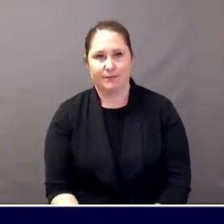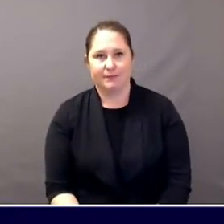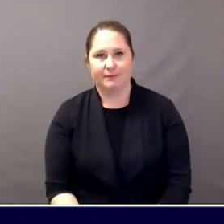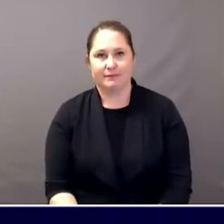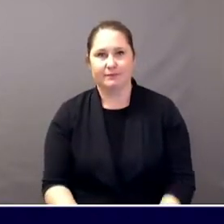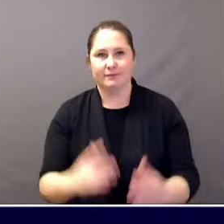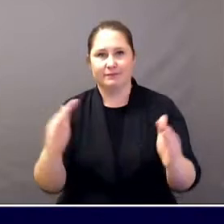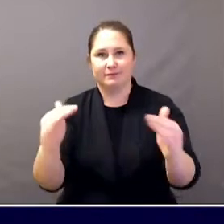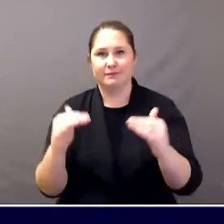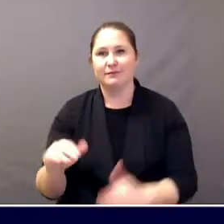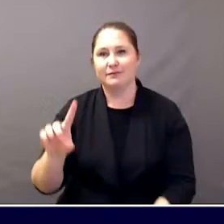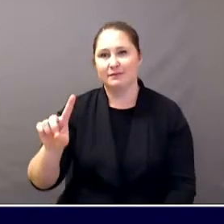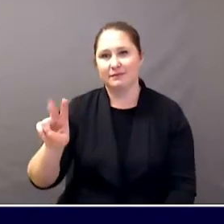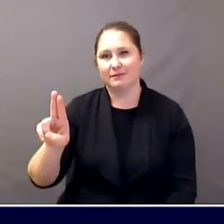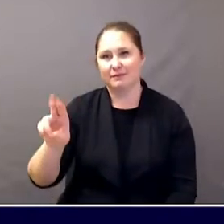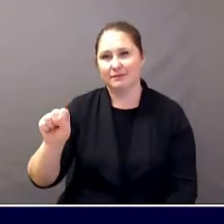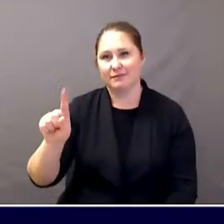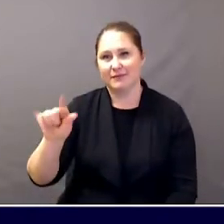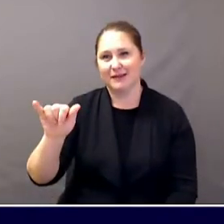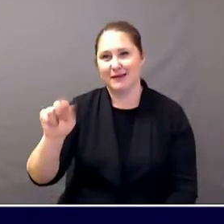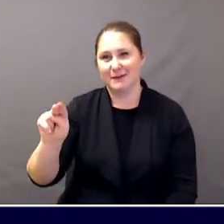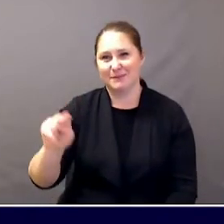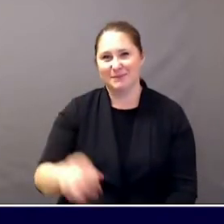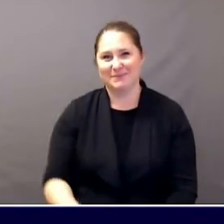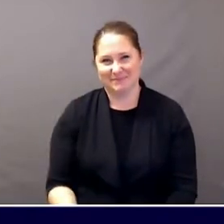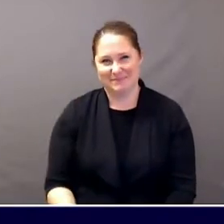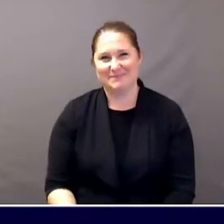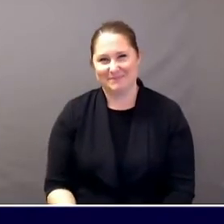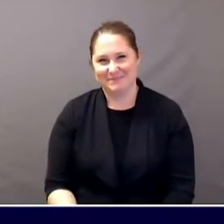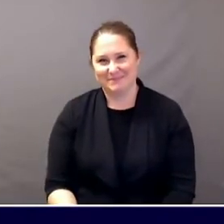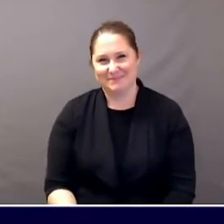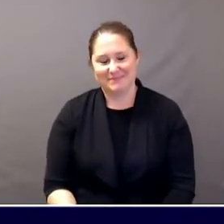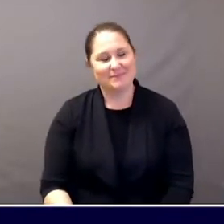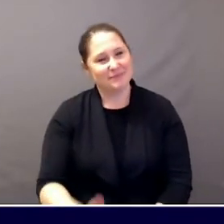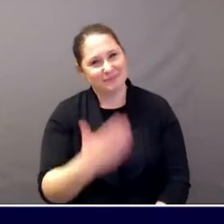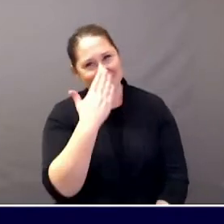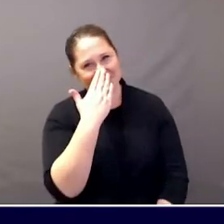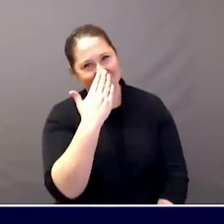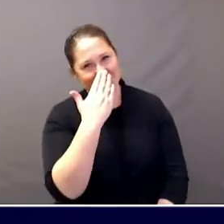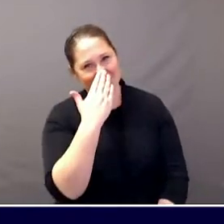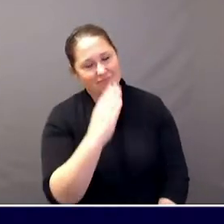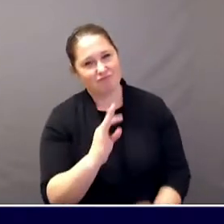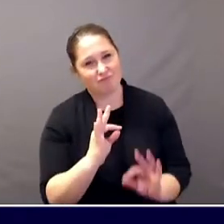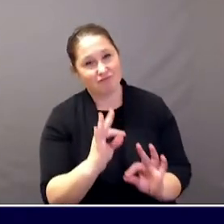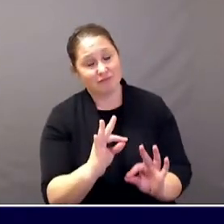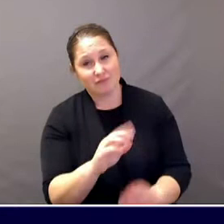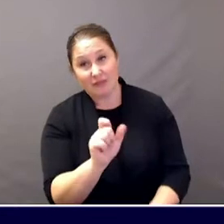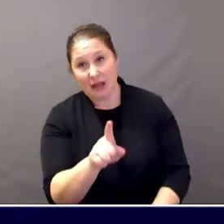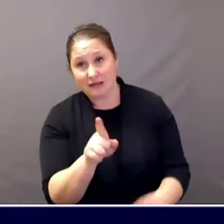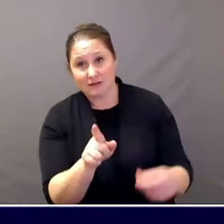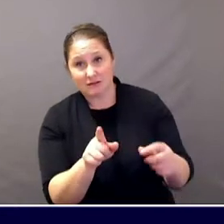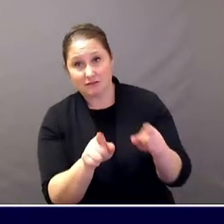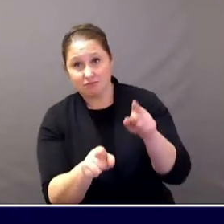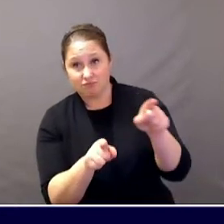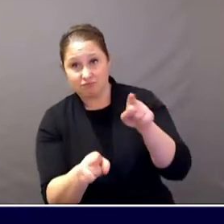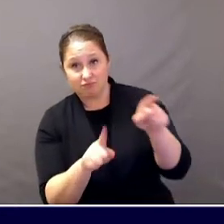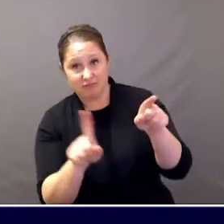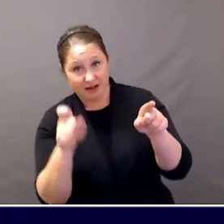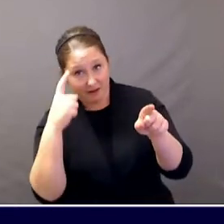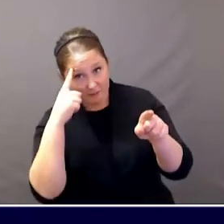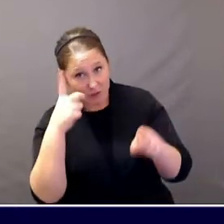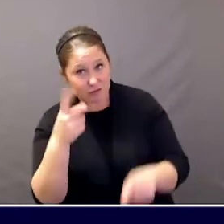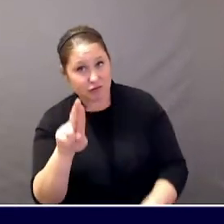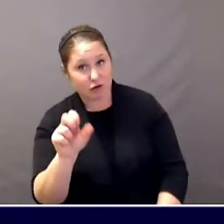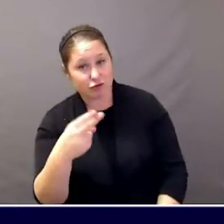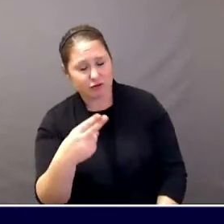turn over to Dustin next. Thanks, Dr. Shah. This is for either you or the governor. What is the message for the